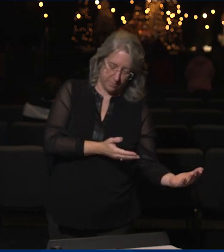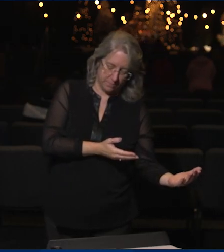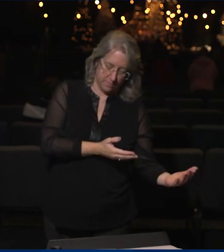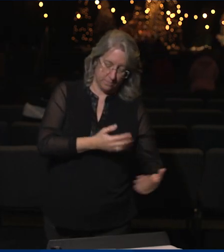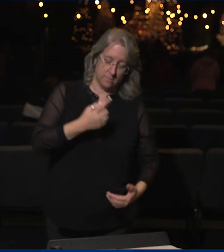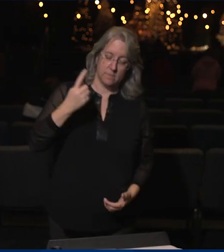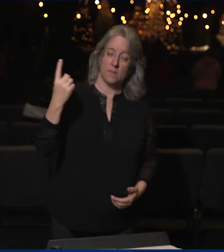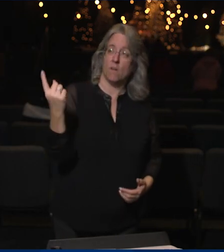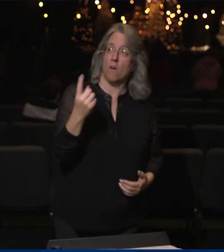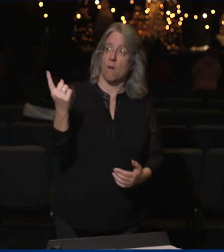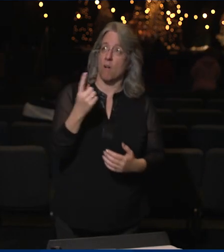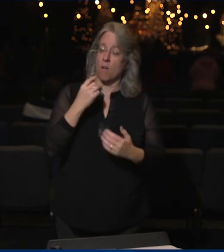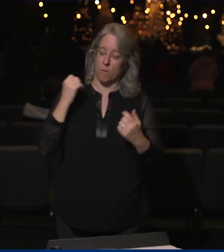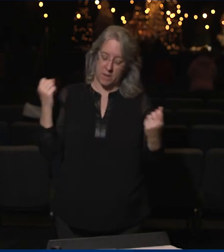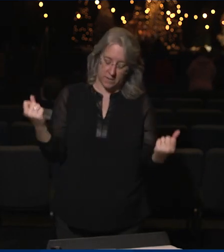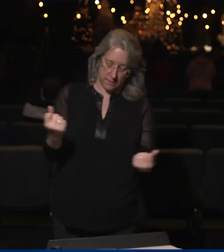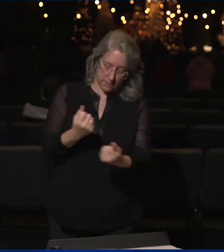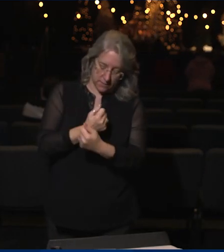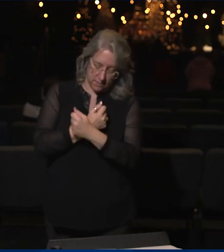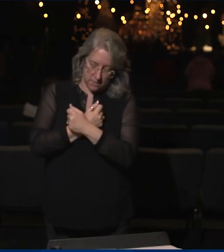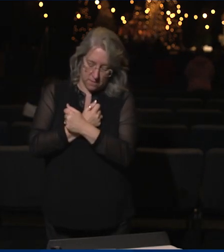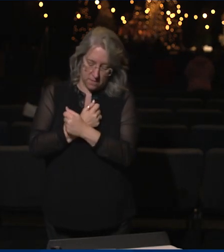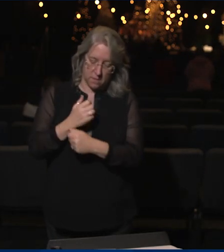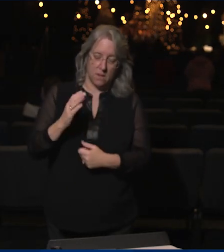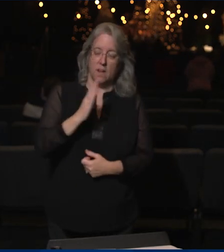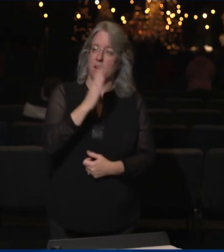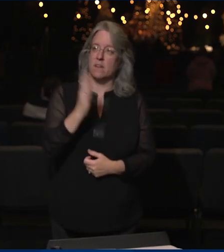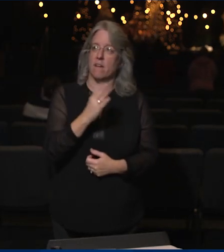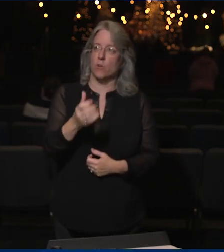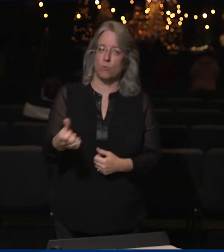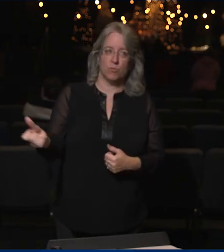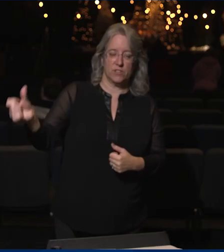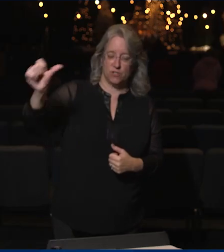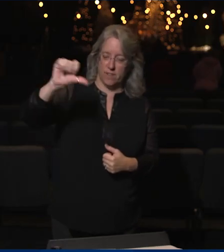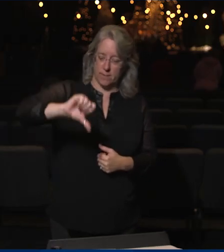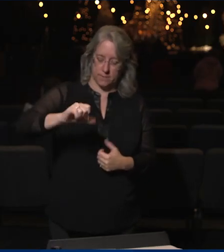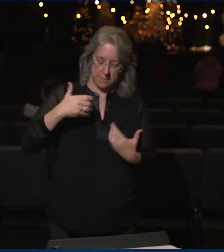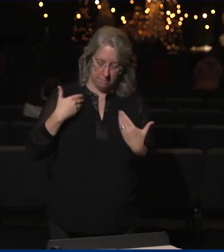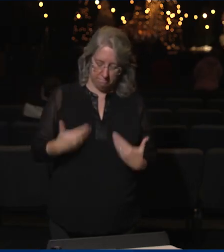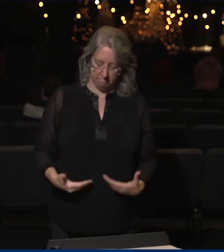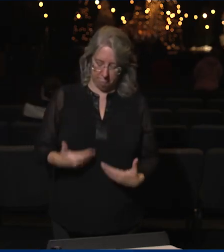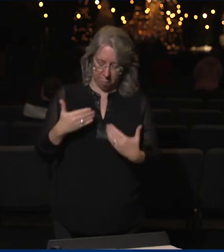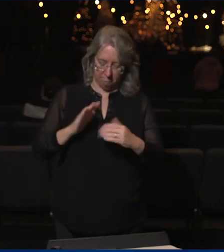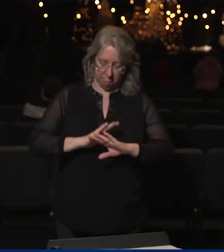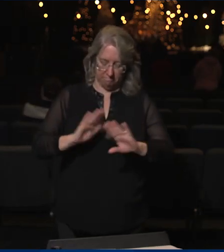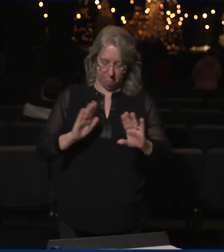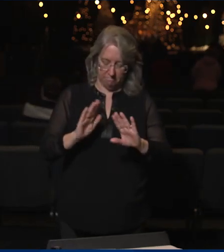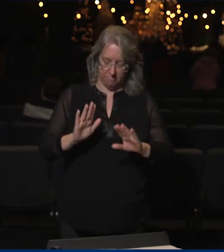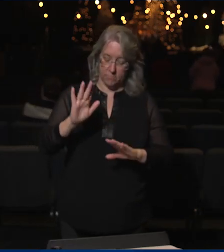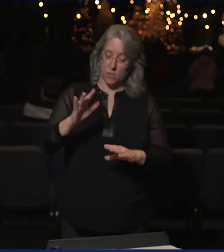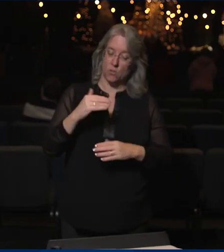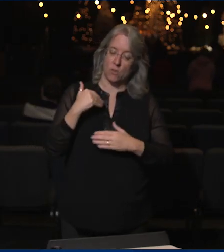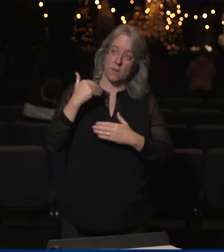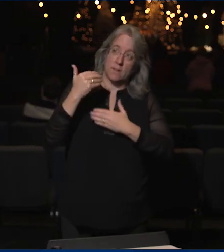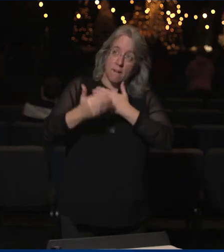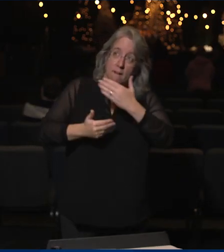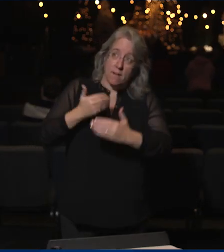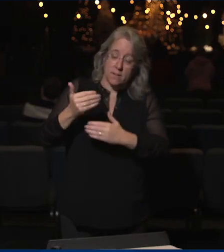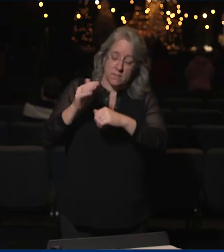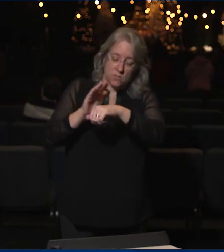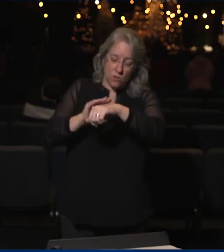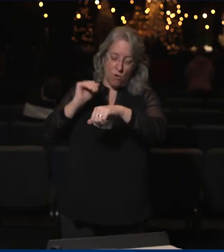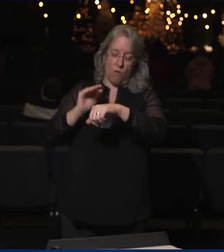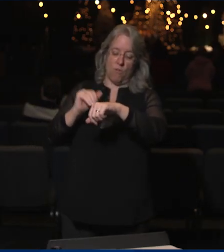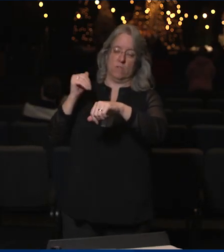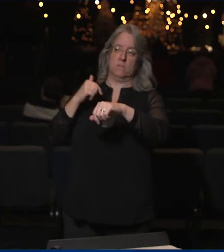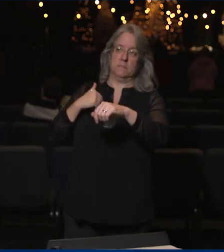here. Always embracing, never rejecting, your kindness